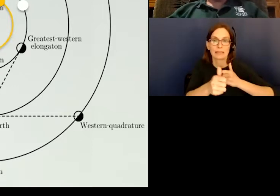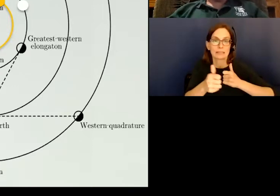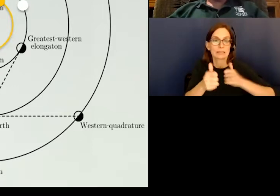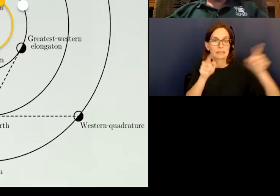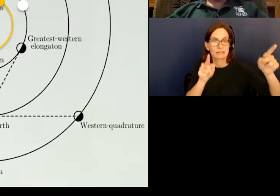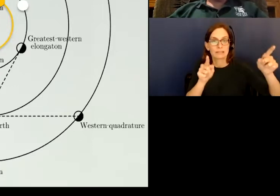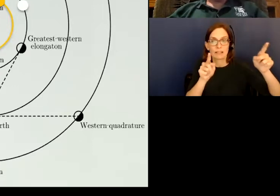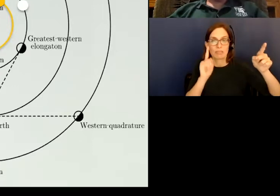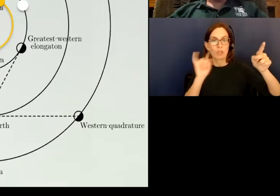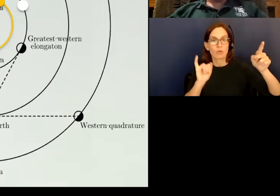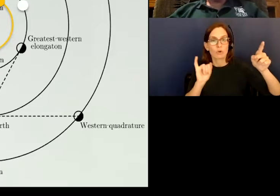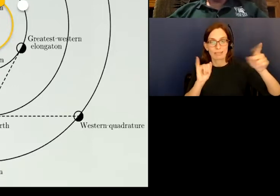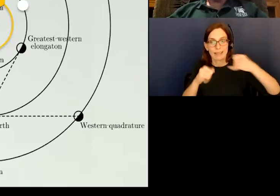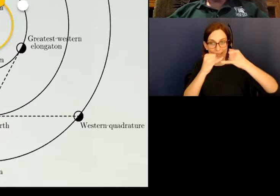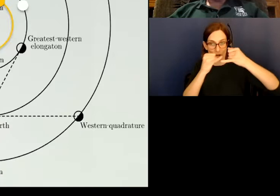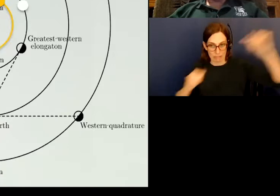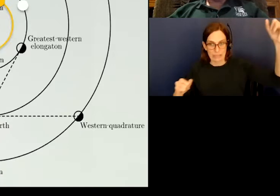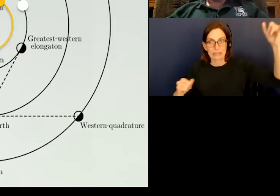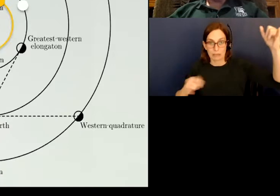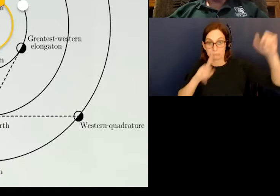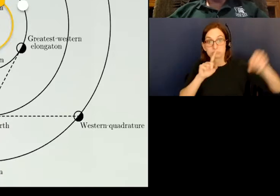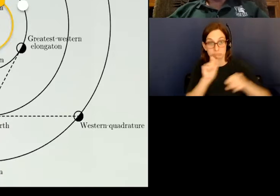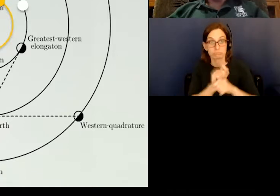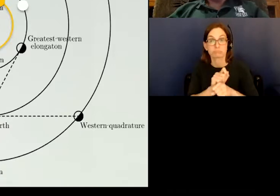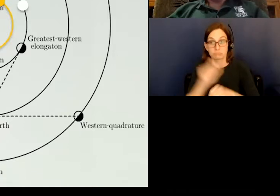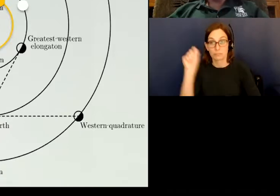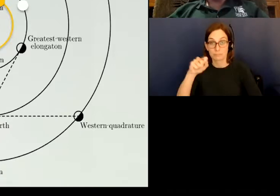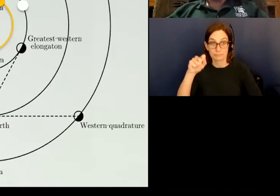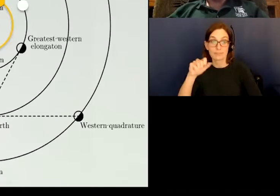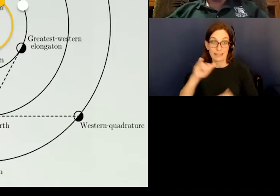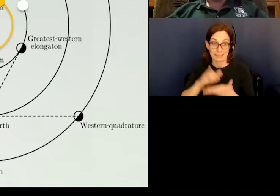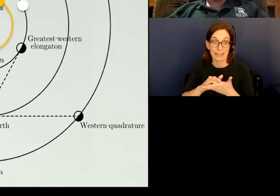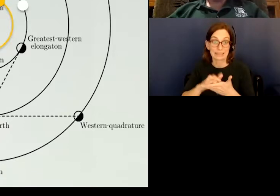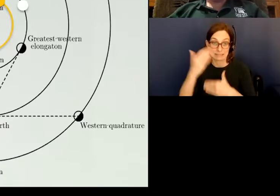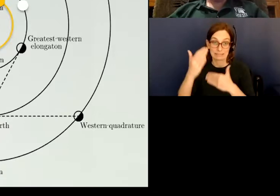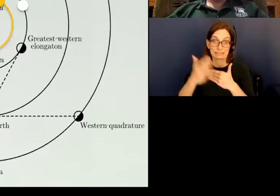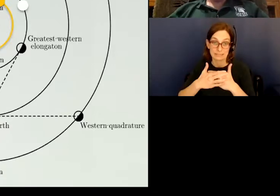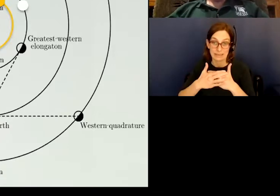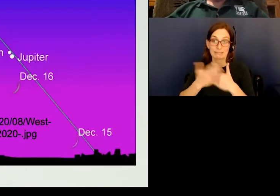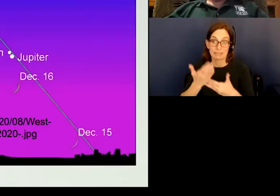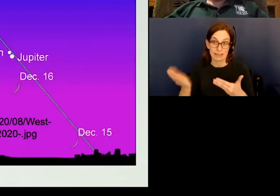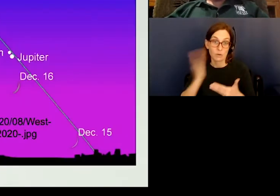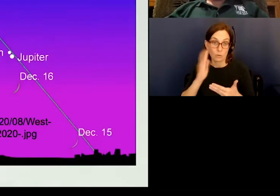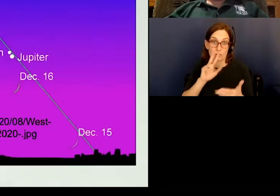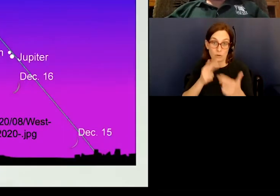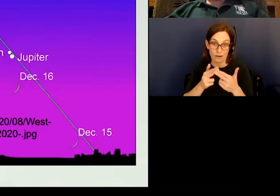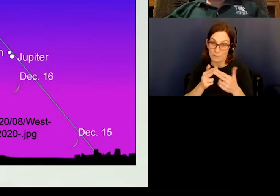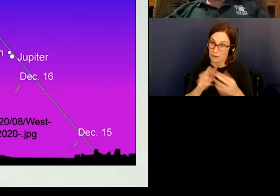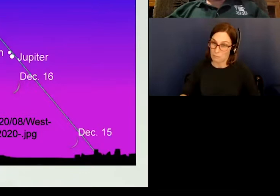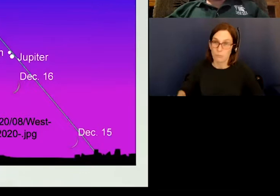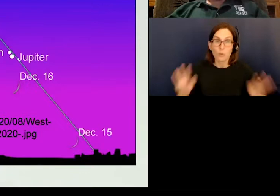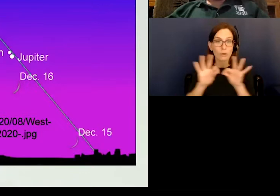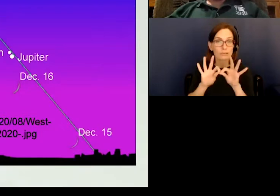kind of lined up. And in fact, they are. And that's the first, or I should say, the next thing we're going to talk about, the